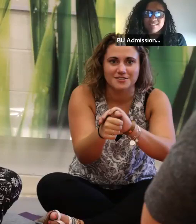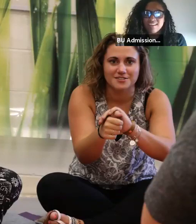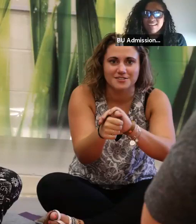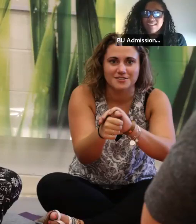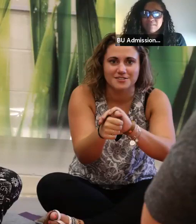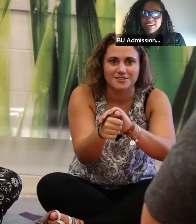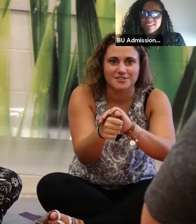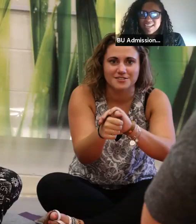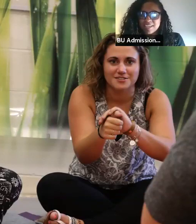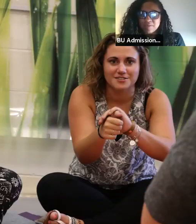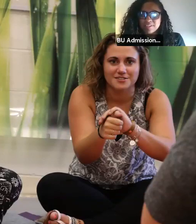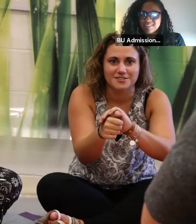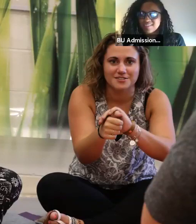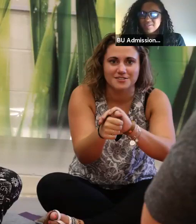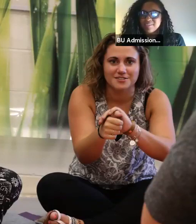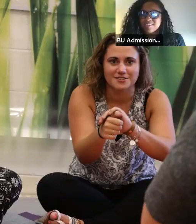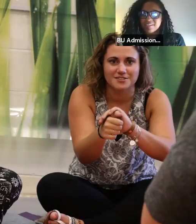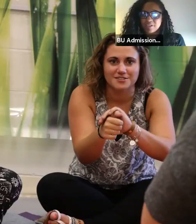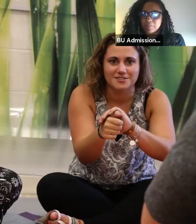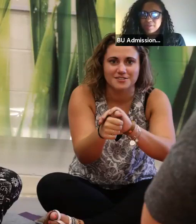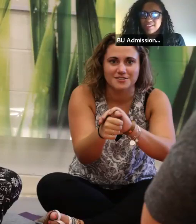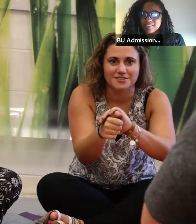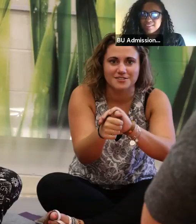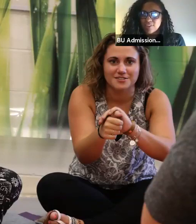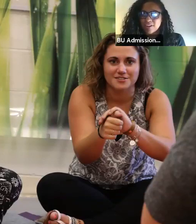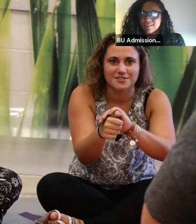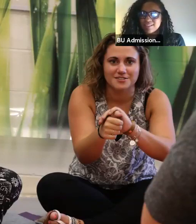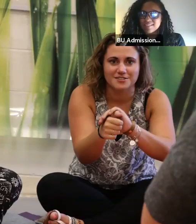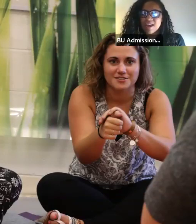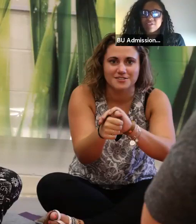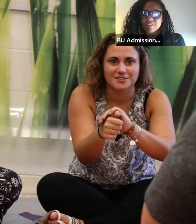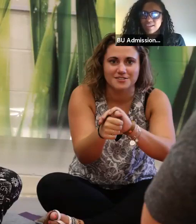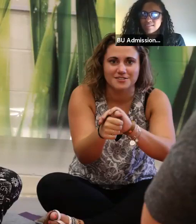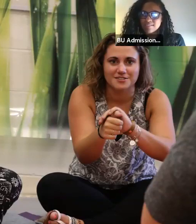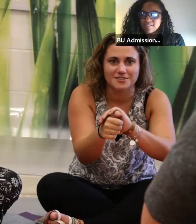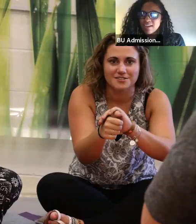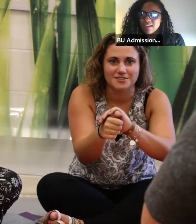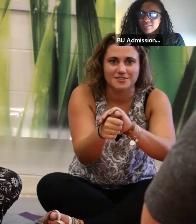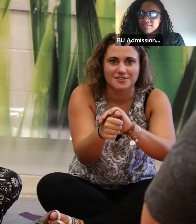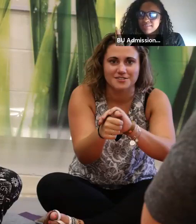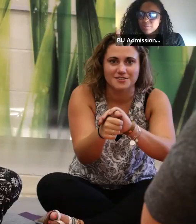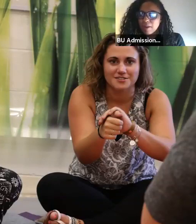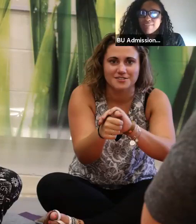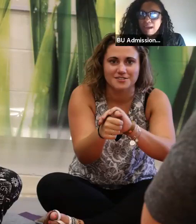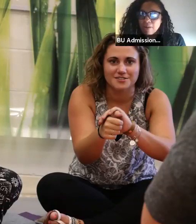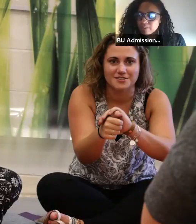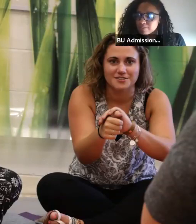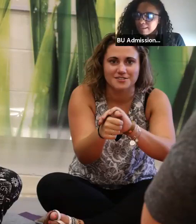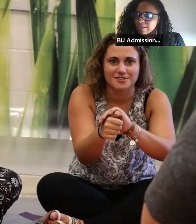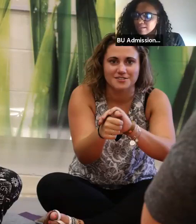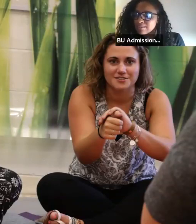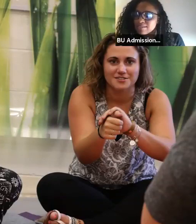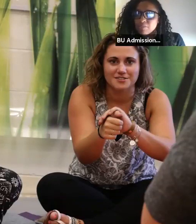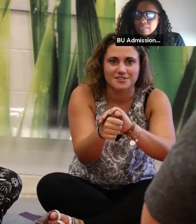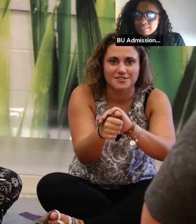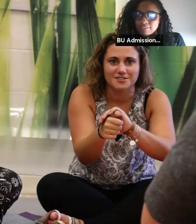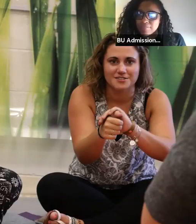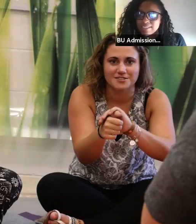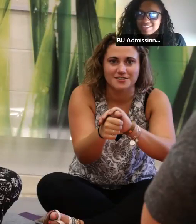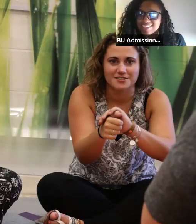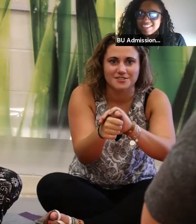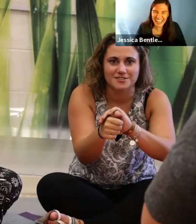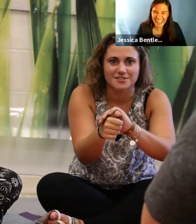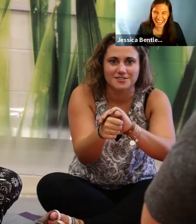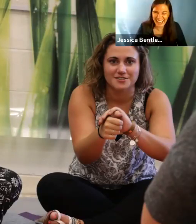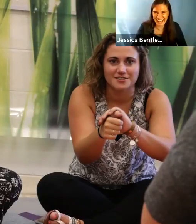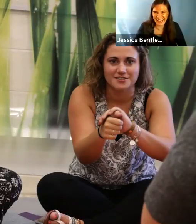seeing our American Sign Language students interpret at this fair, it's in 100 days, 12 hours, and 27